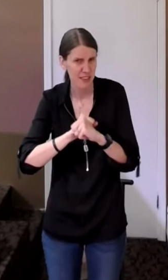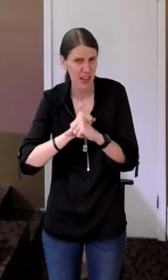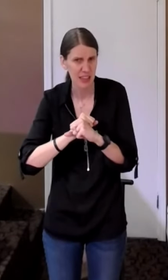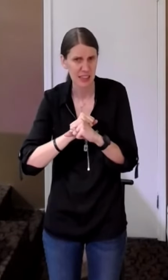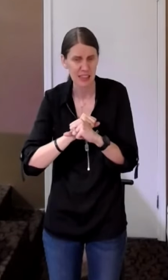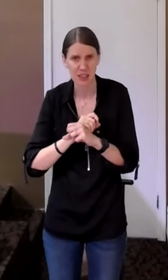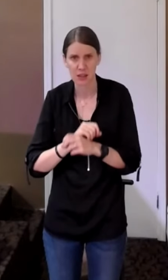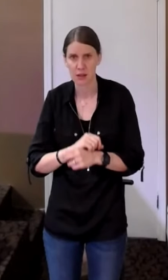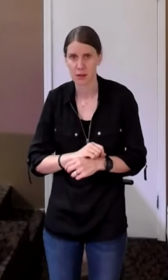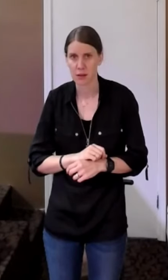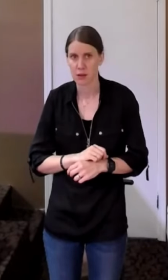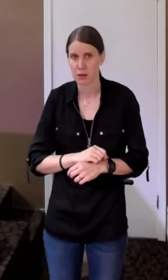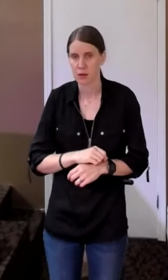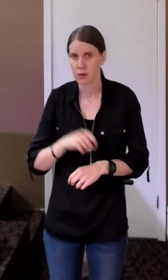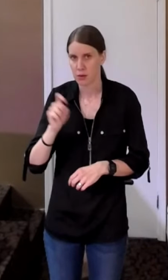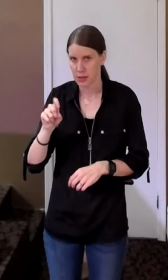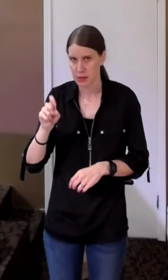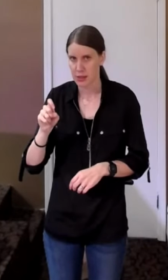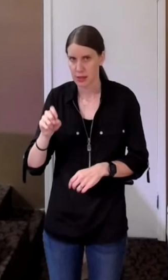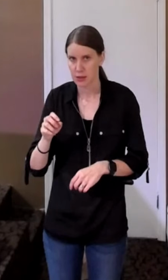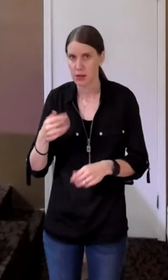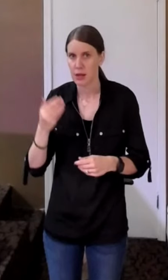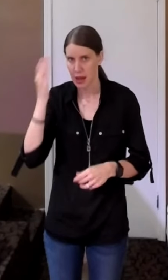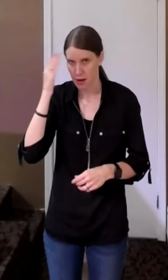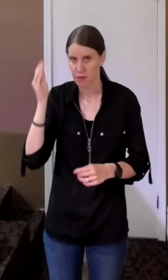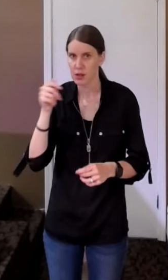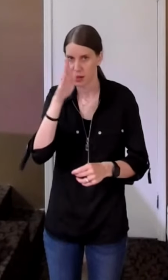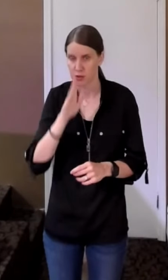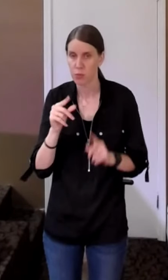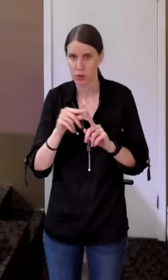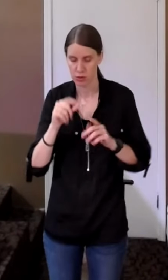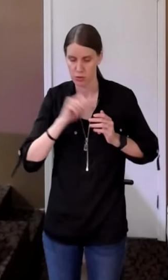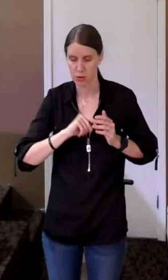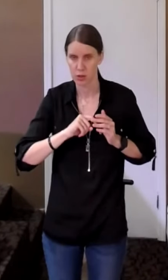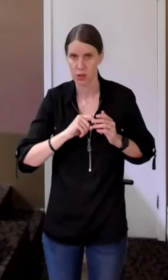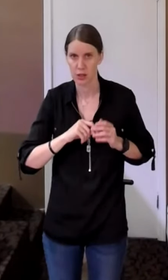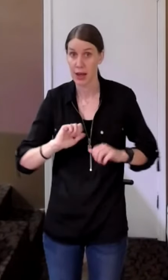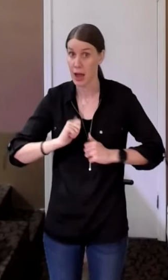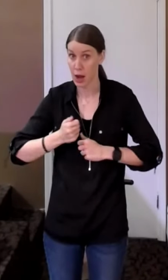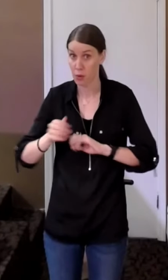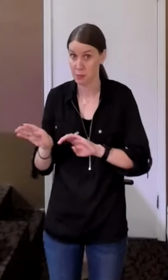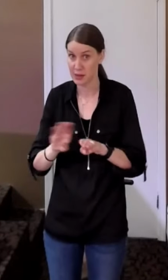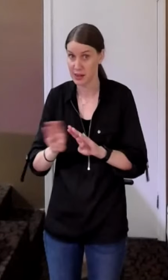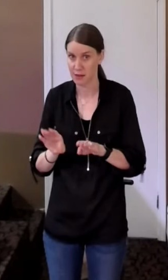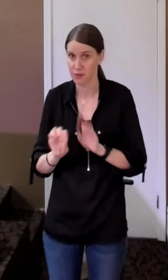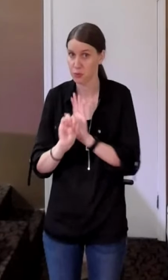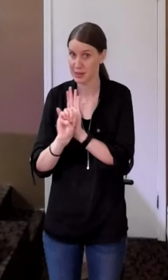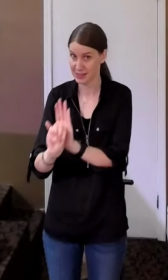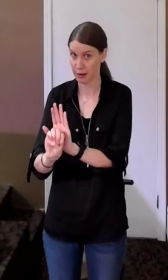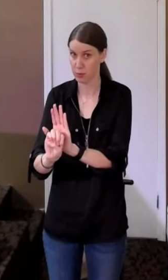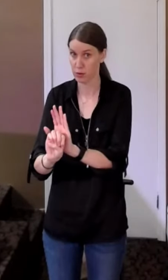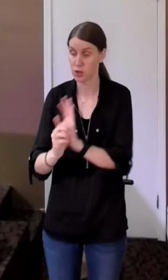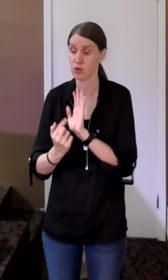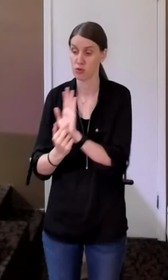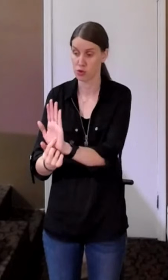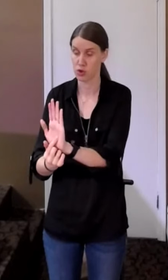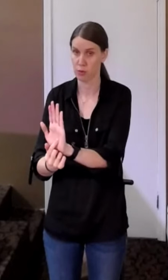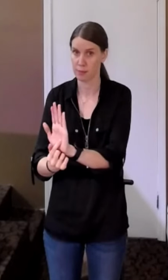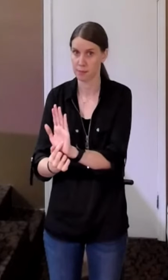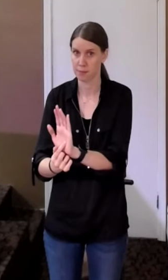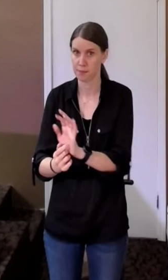We have to model that before them so that they know not only how to handle the problem, but how to do it when they have their own